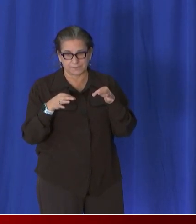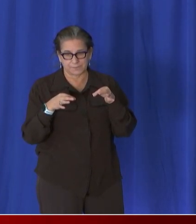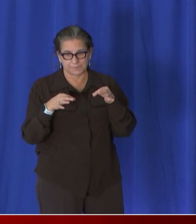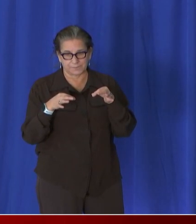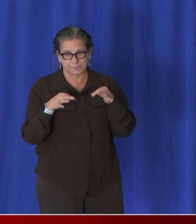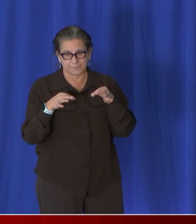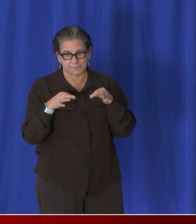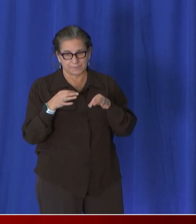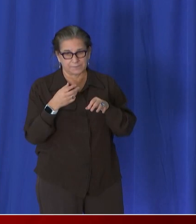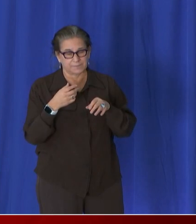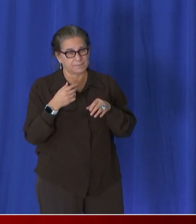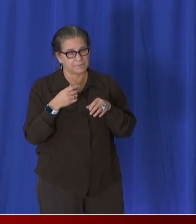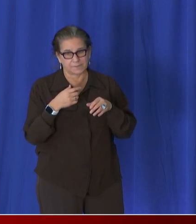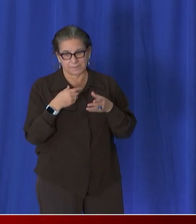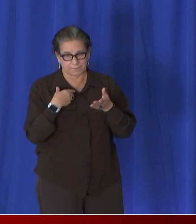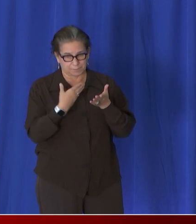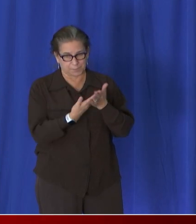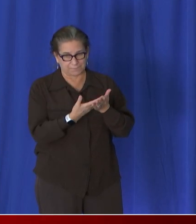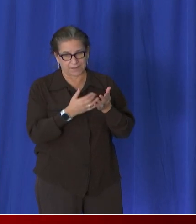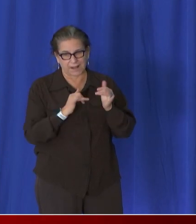your life?